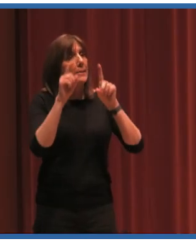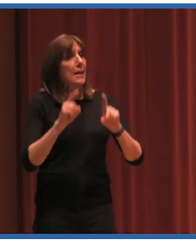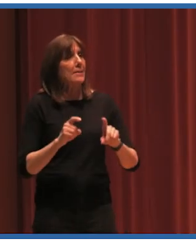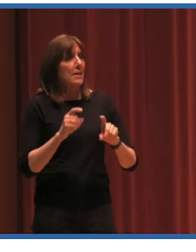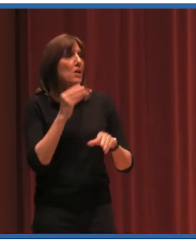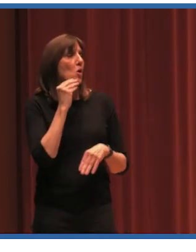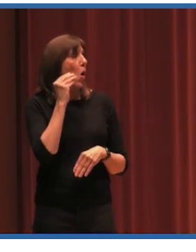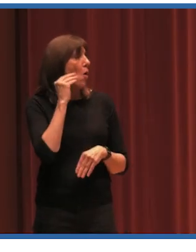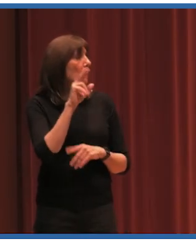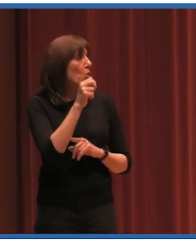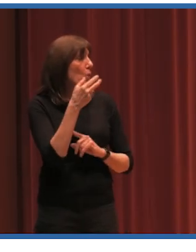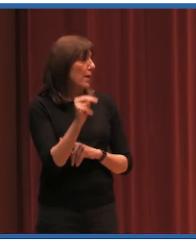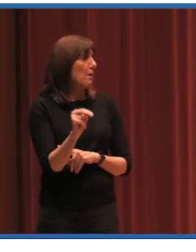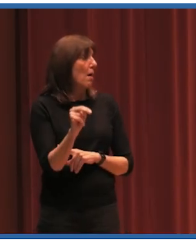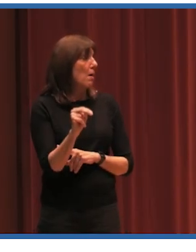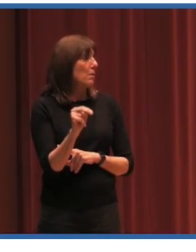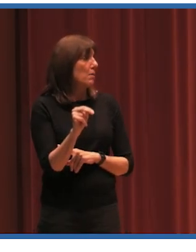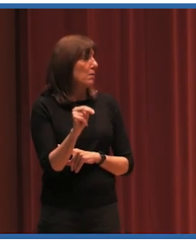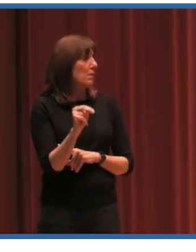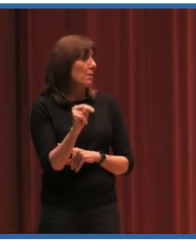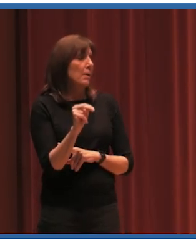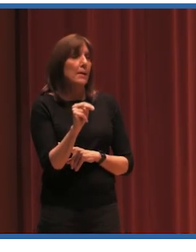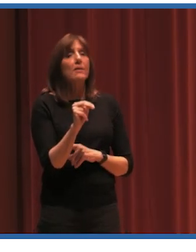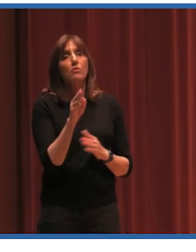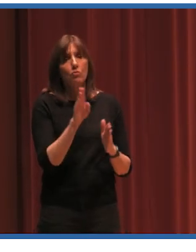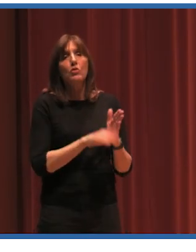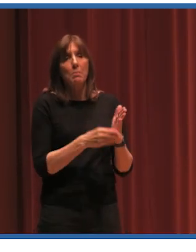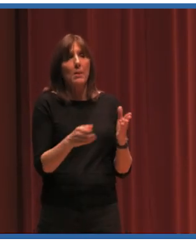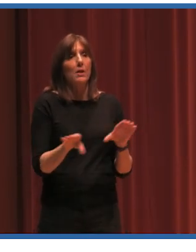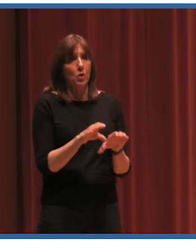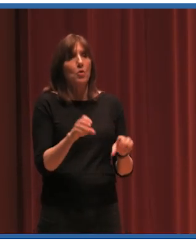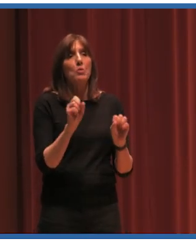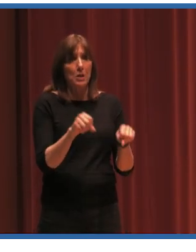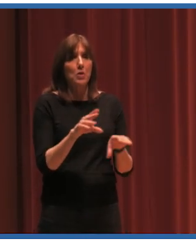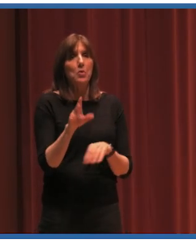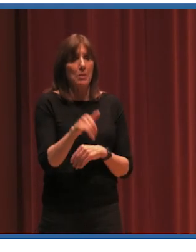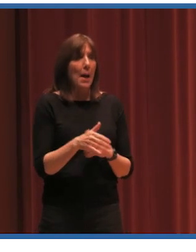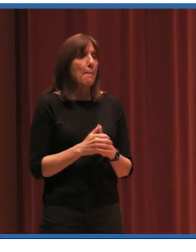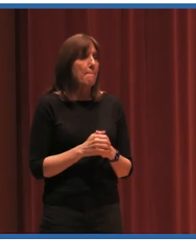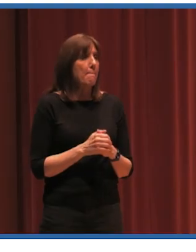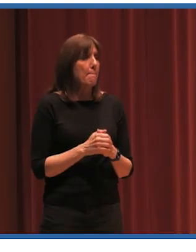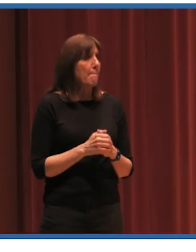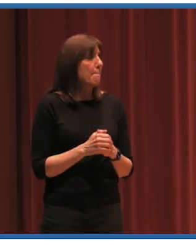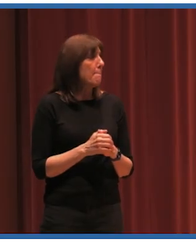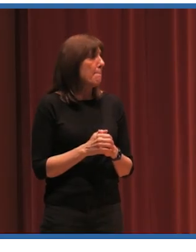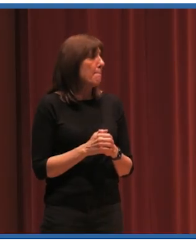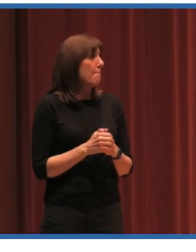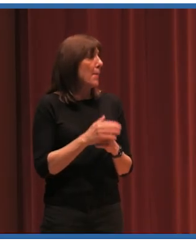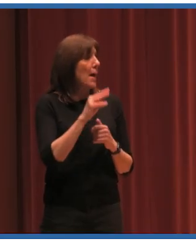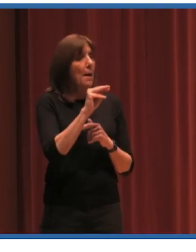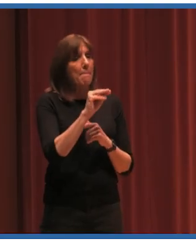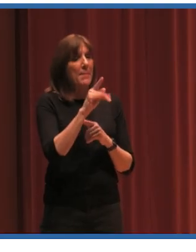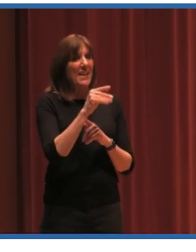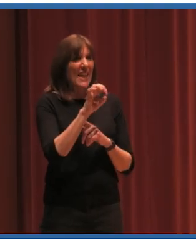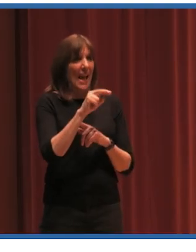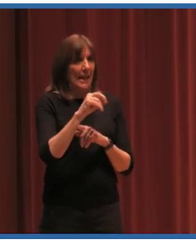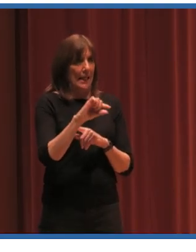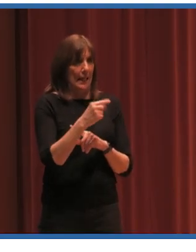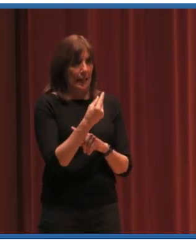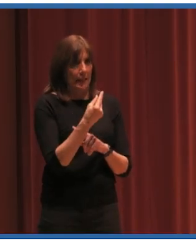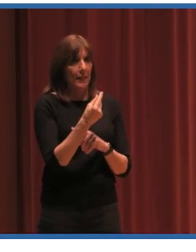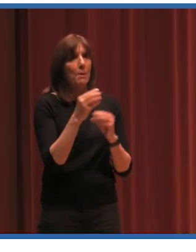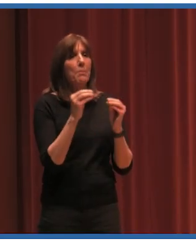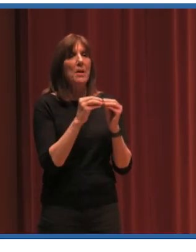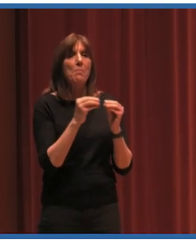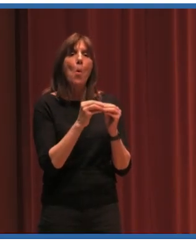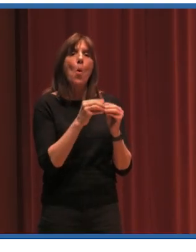for radon is a very inexpensive thing to do. Mitigating can be more expensive,